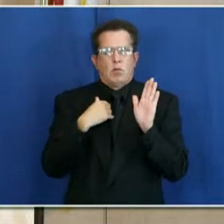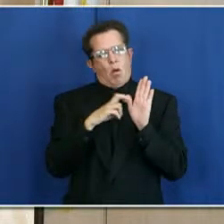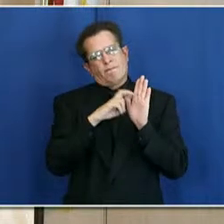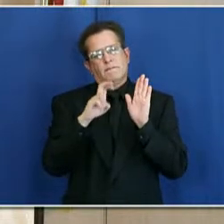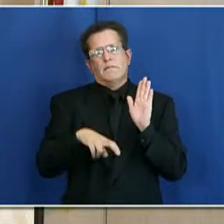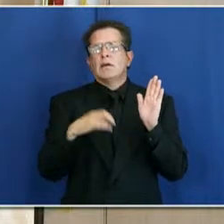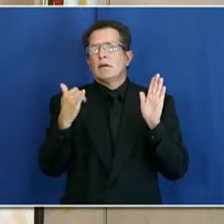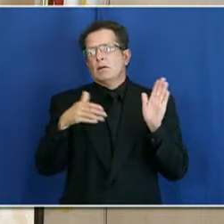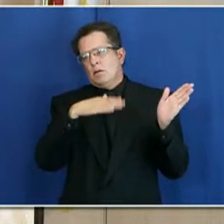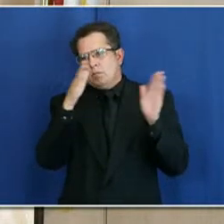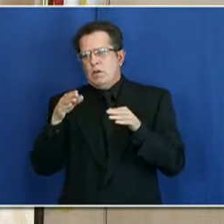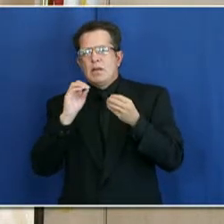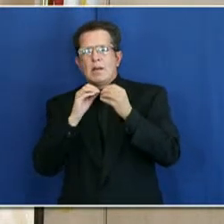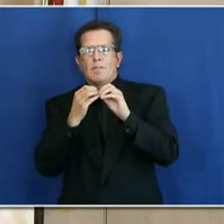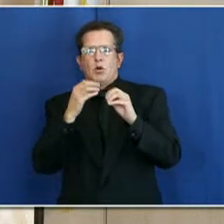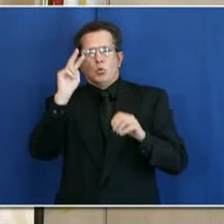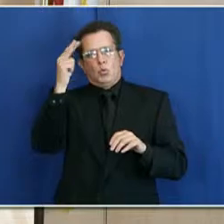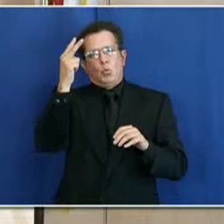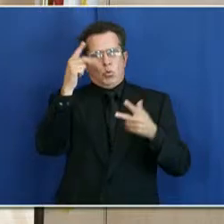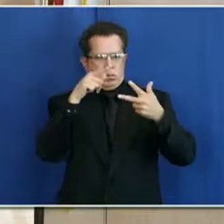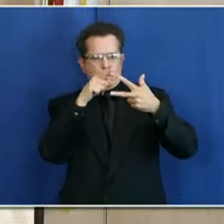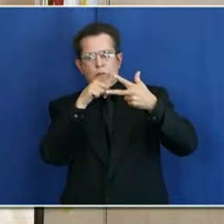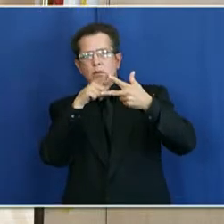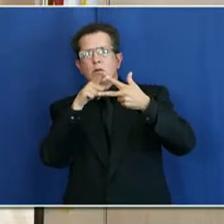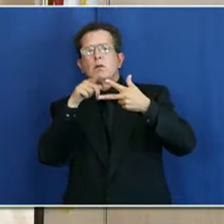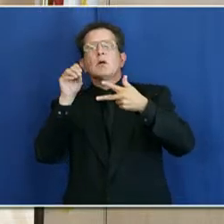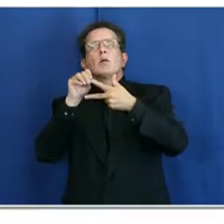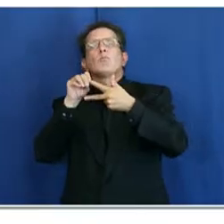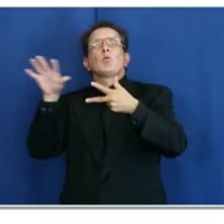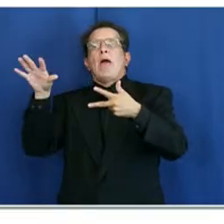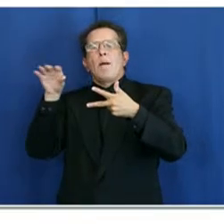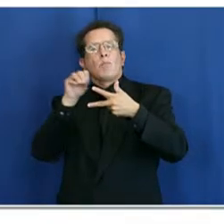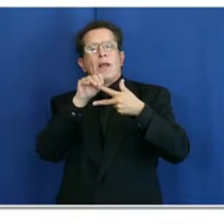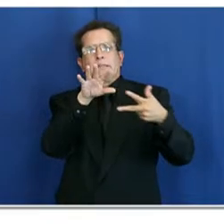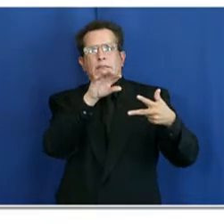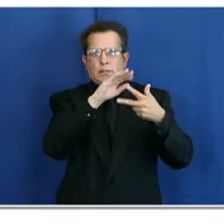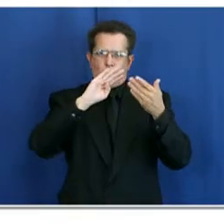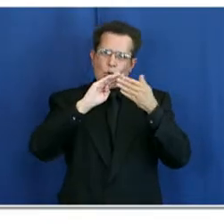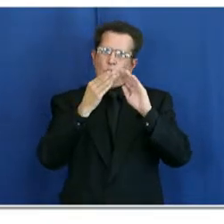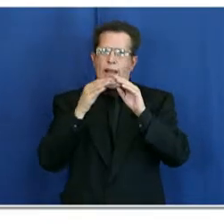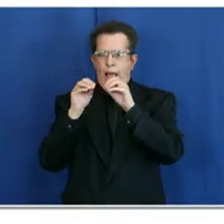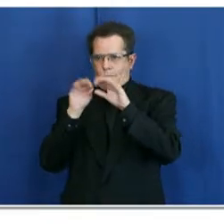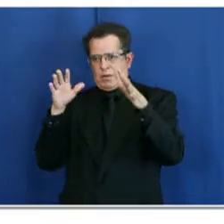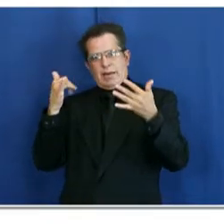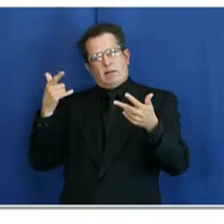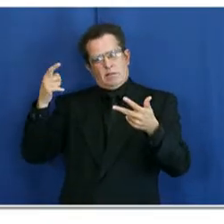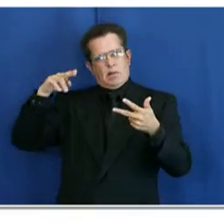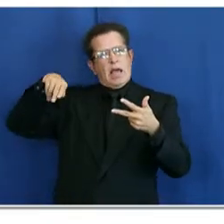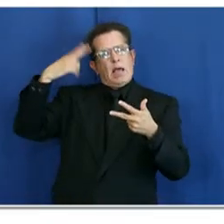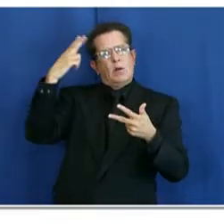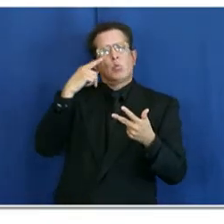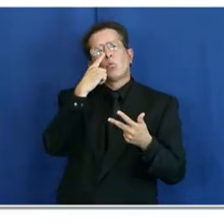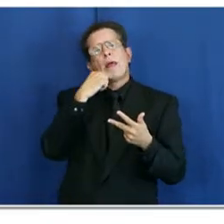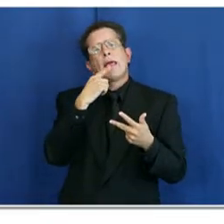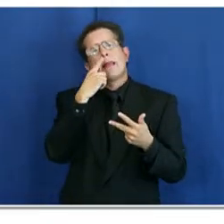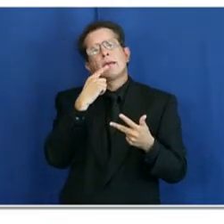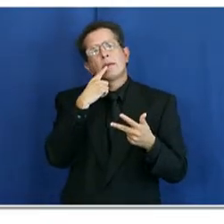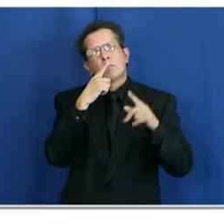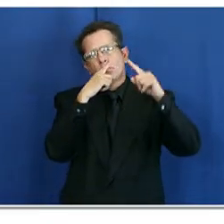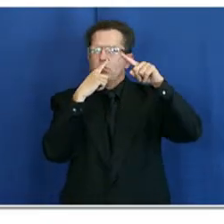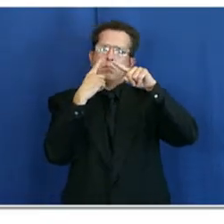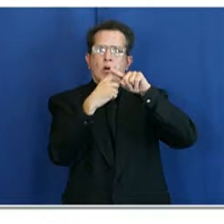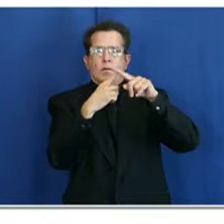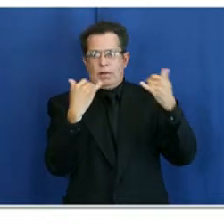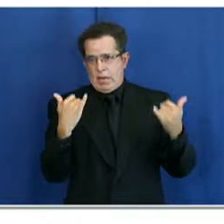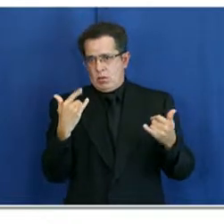2, which is related to community outbreaks and is abnormal and in the red. Today we are reporting 20